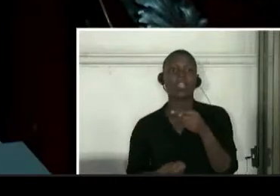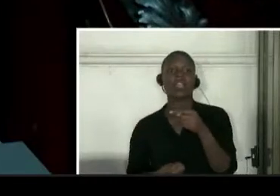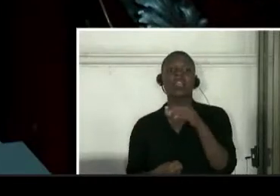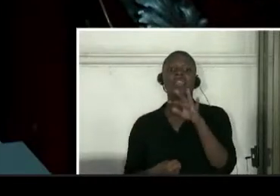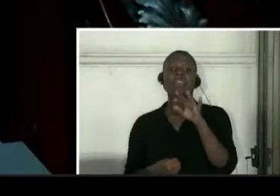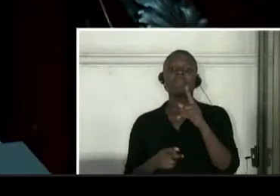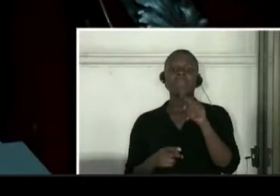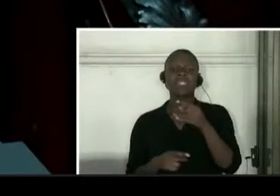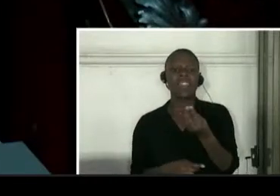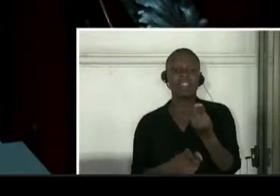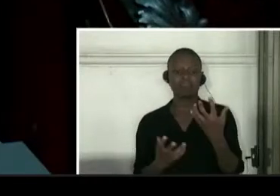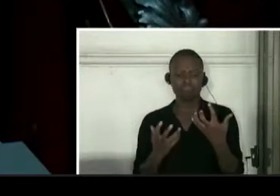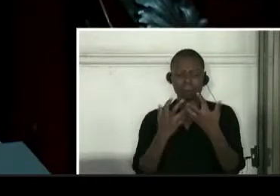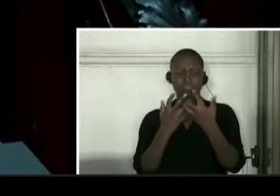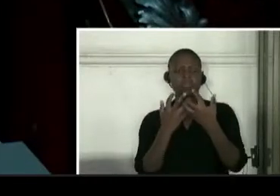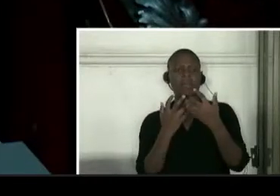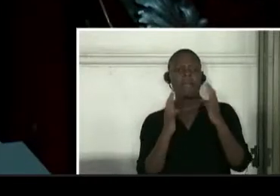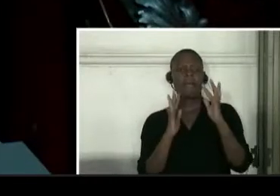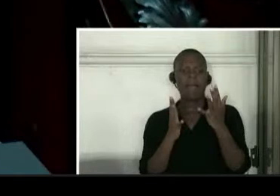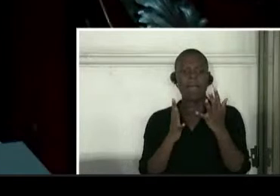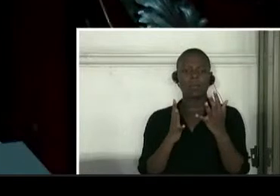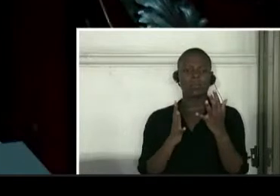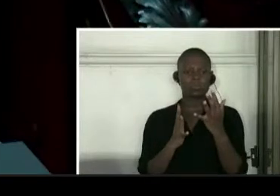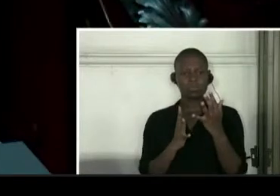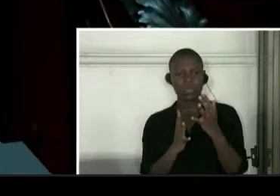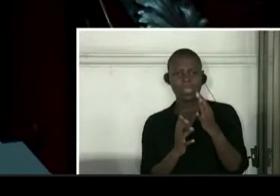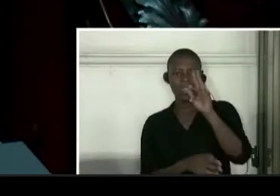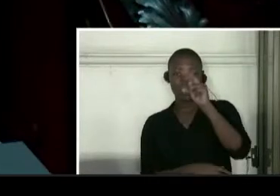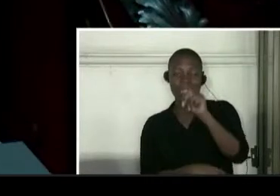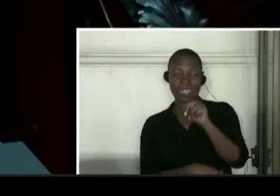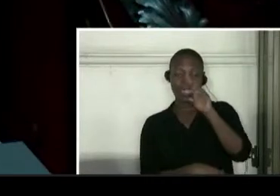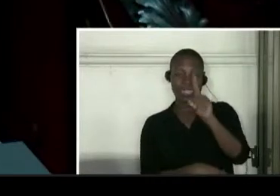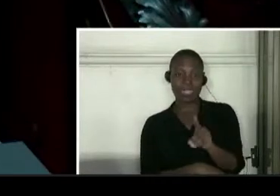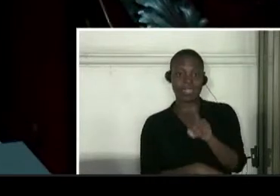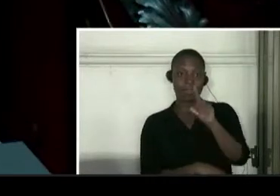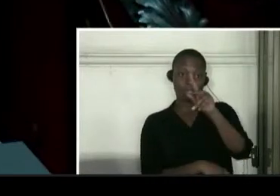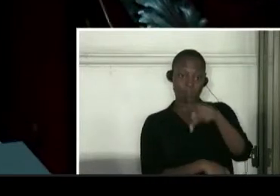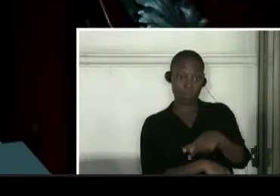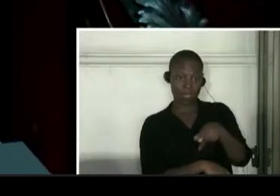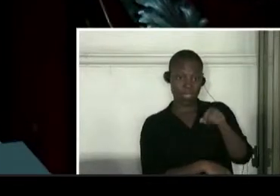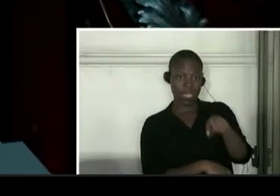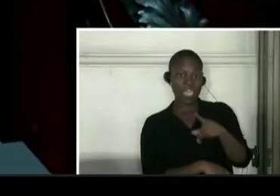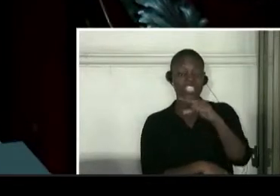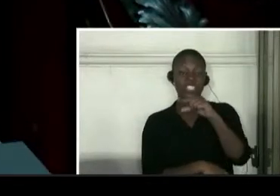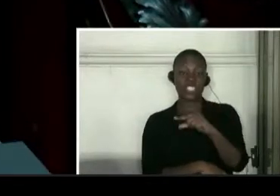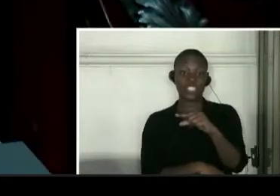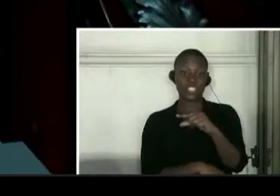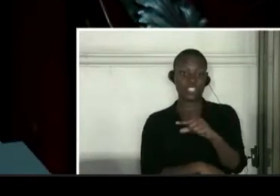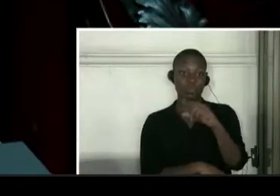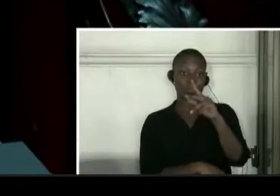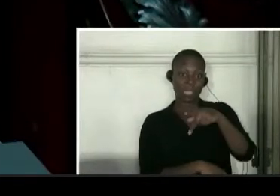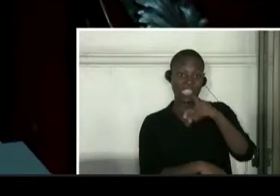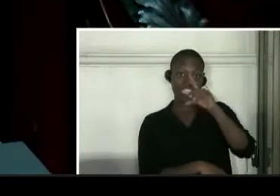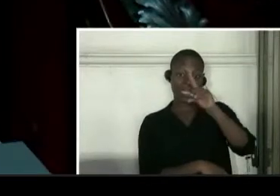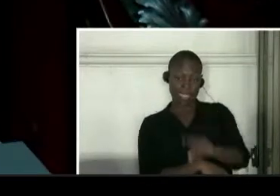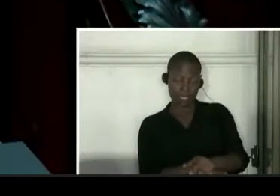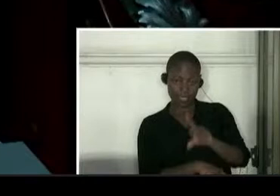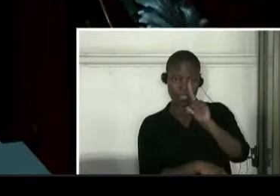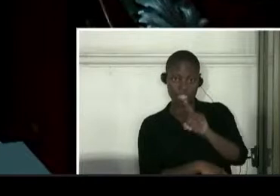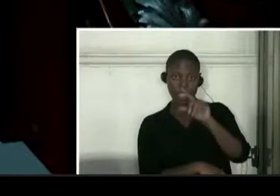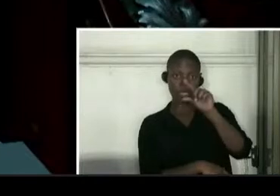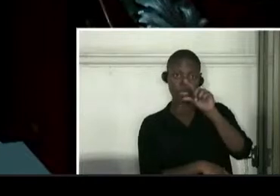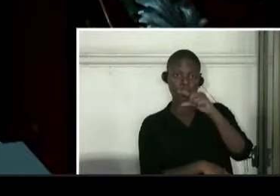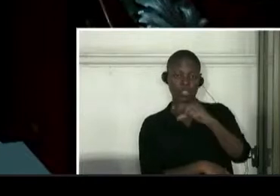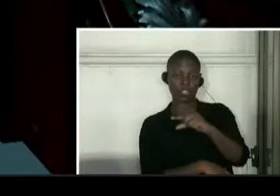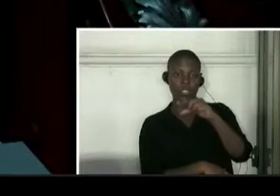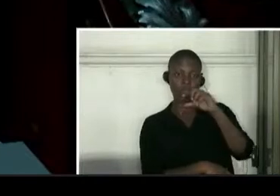or alignment to the NDP as well as the PGDP. The department refers to the NDP as